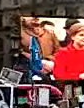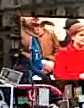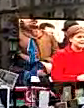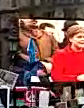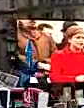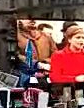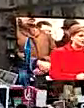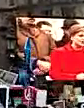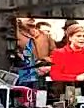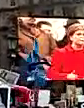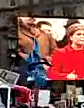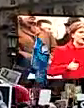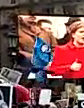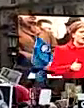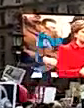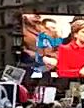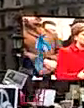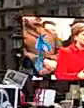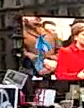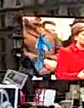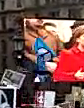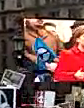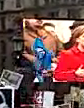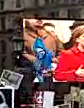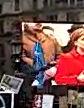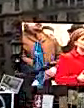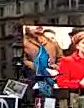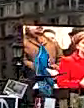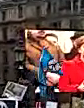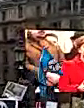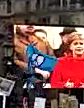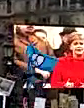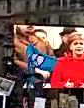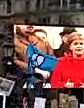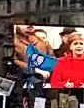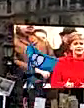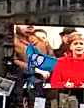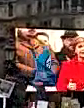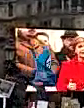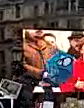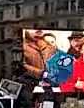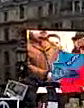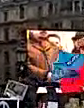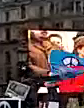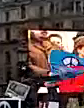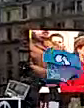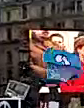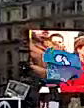Even the